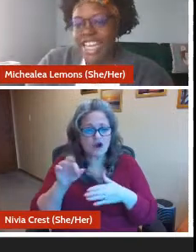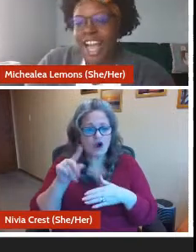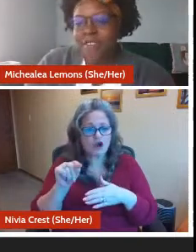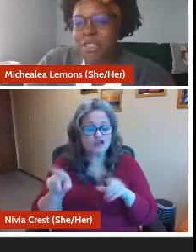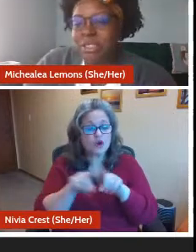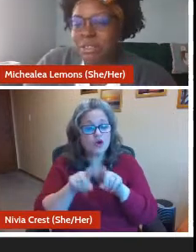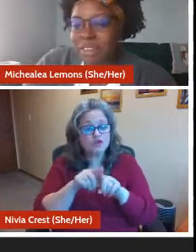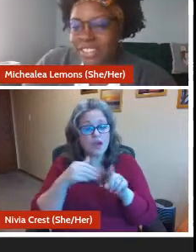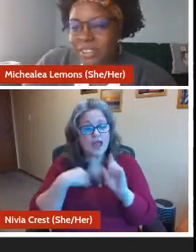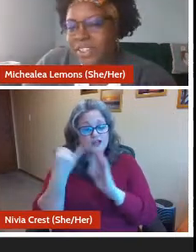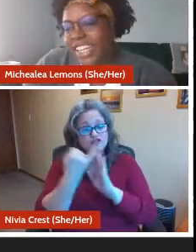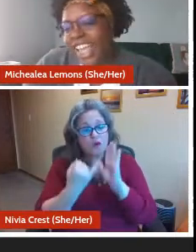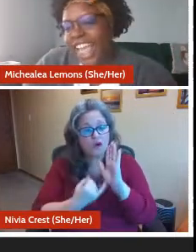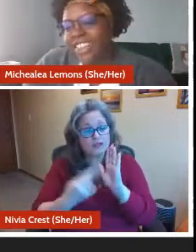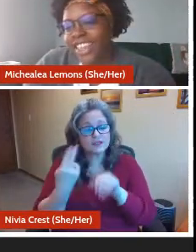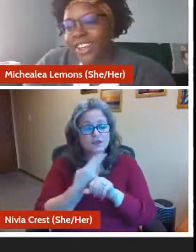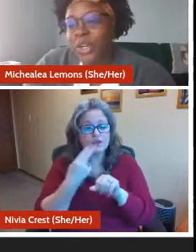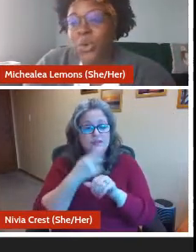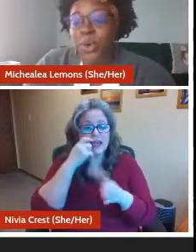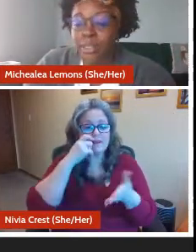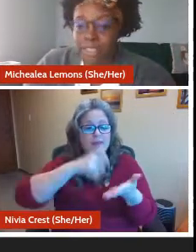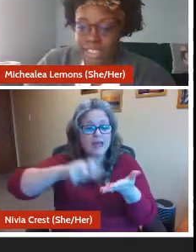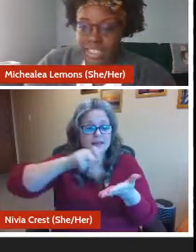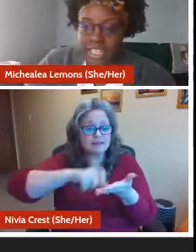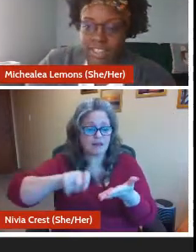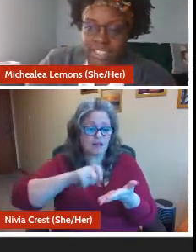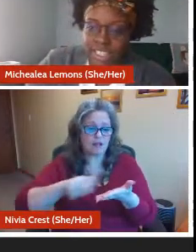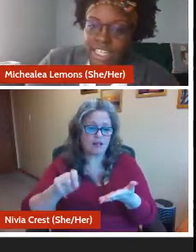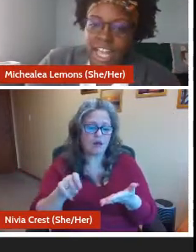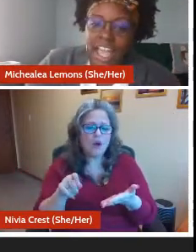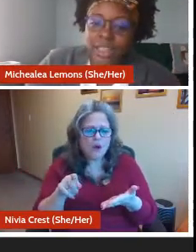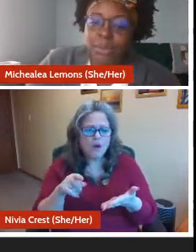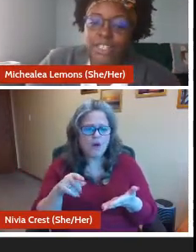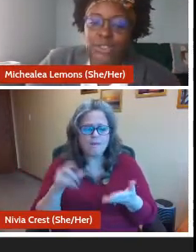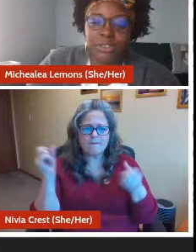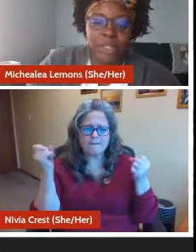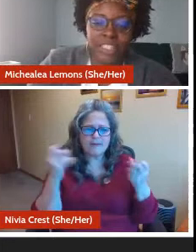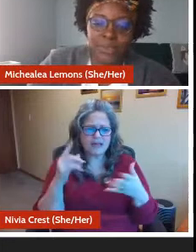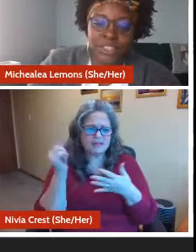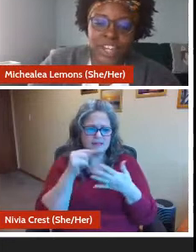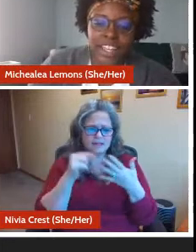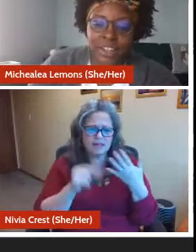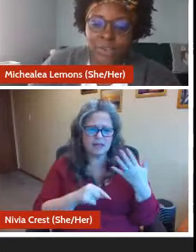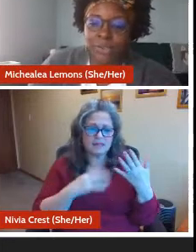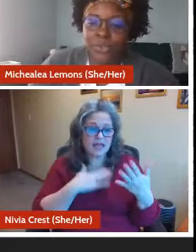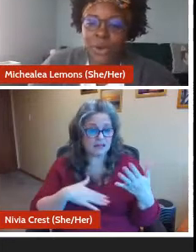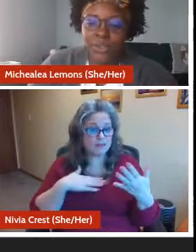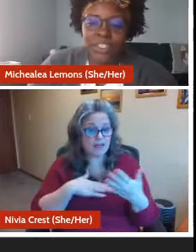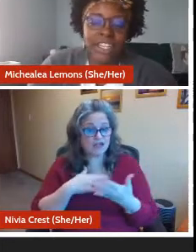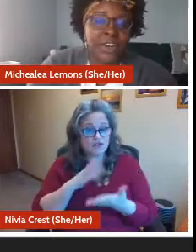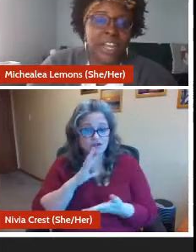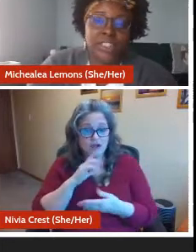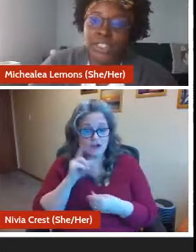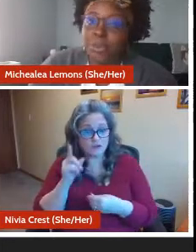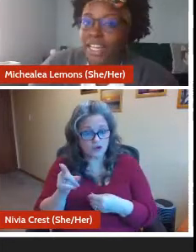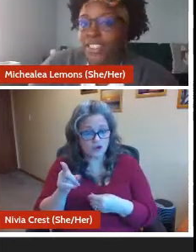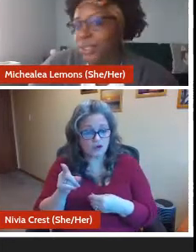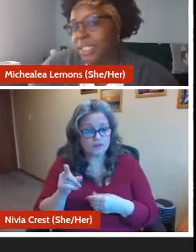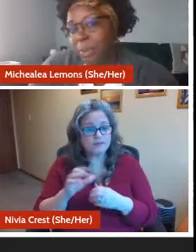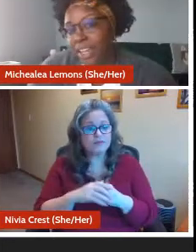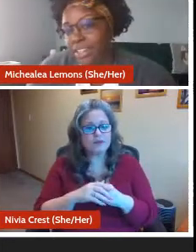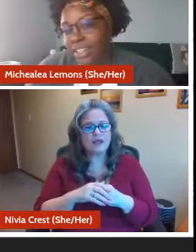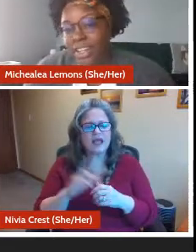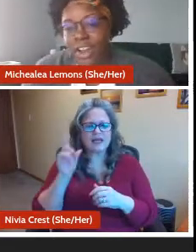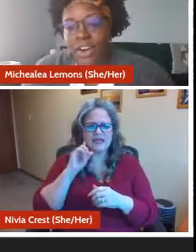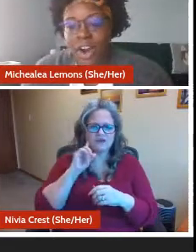tell, using pencil, and they are incredibly detailed. I had the pleasure of speaking with Jackie over the phone and hearing how she plans